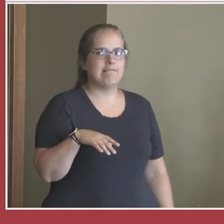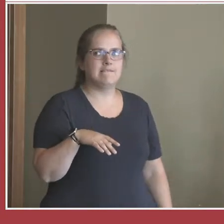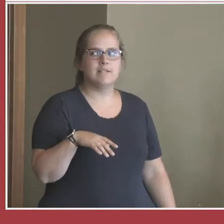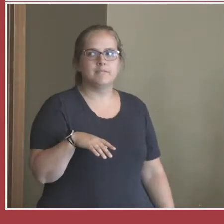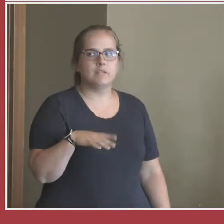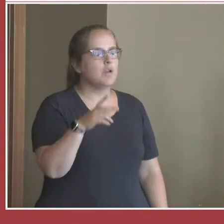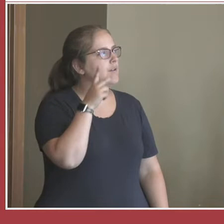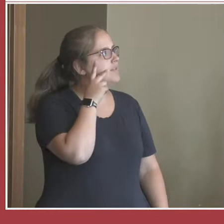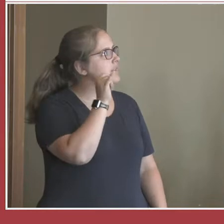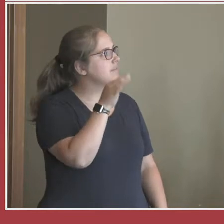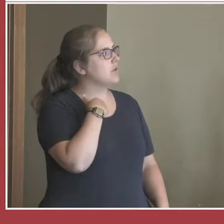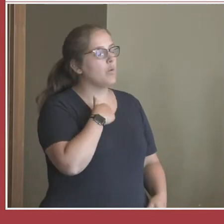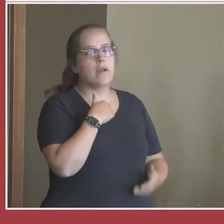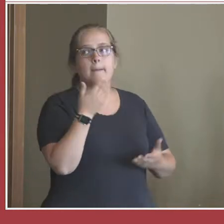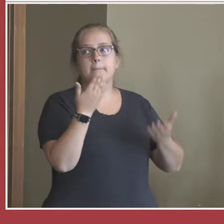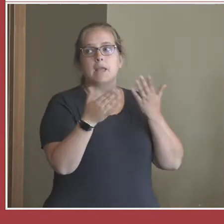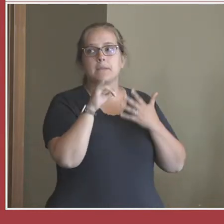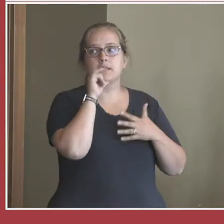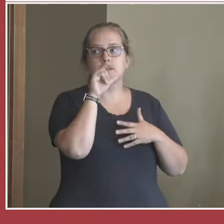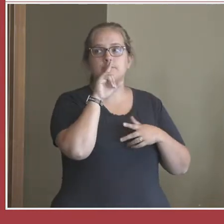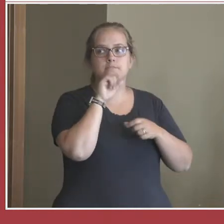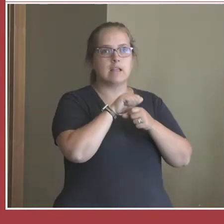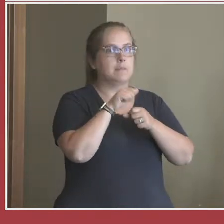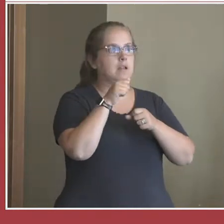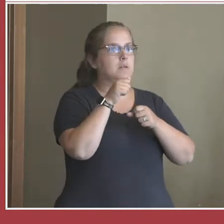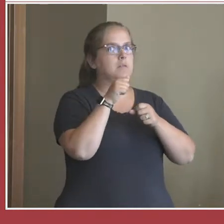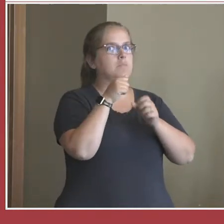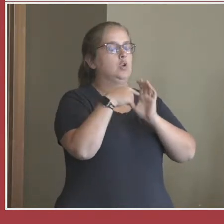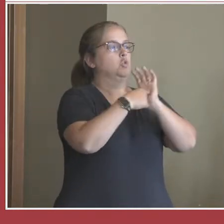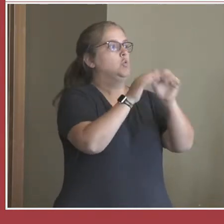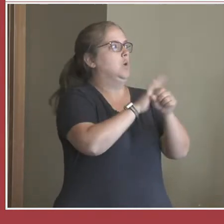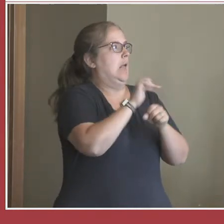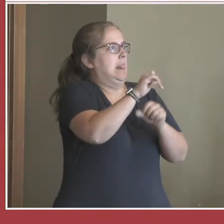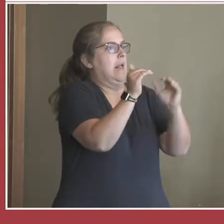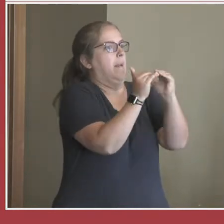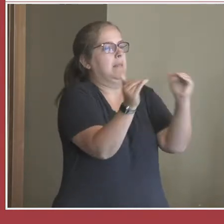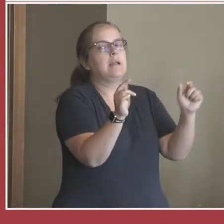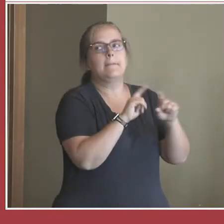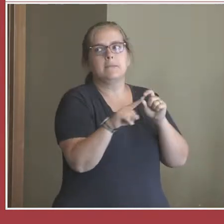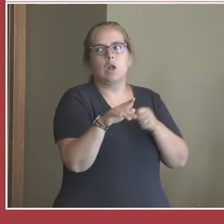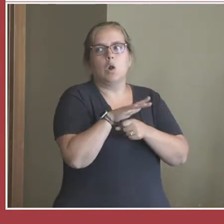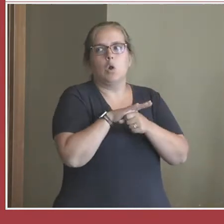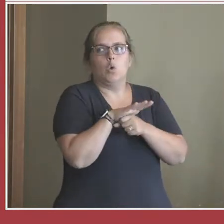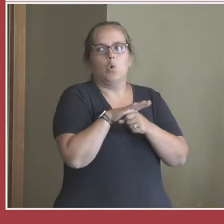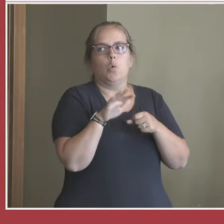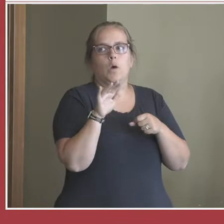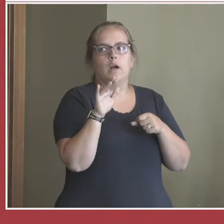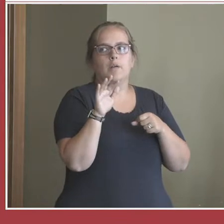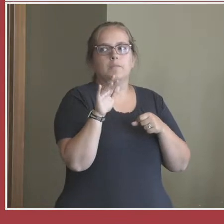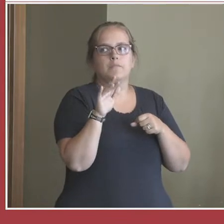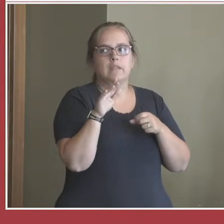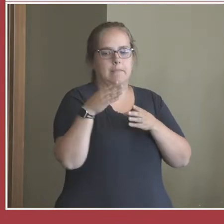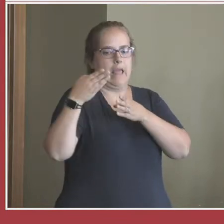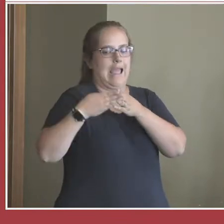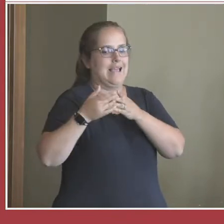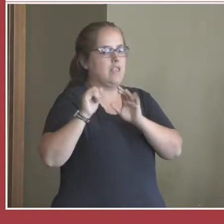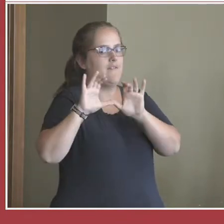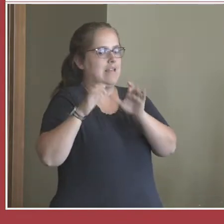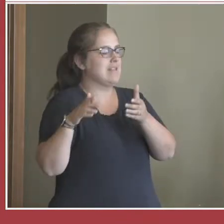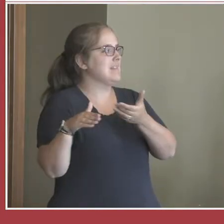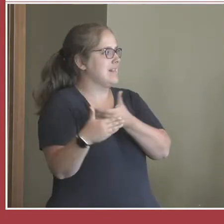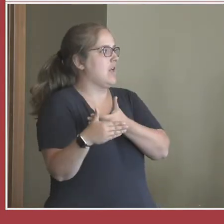We'll see if we can. It might not actually be called out on these high-level plans, but it is located at the end of the classroom